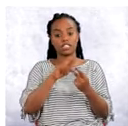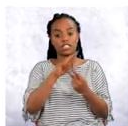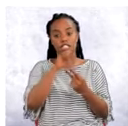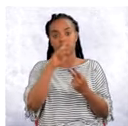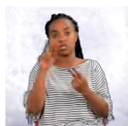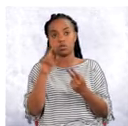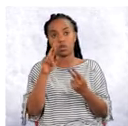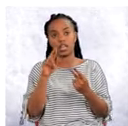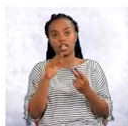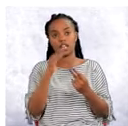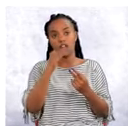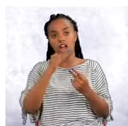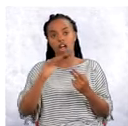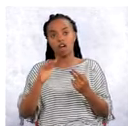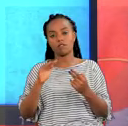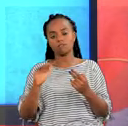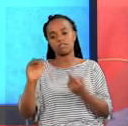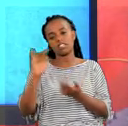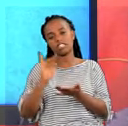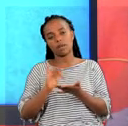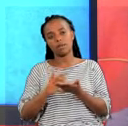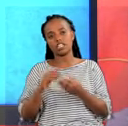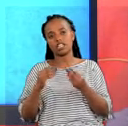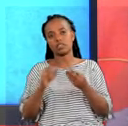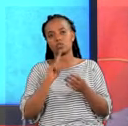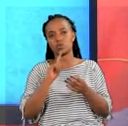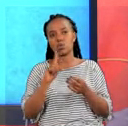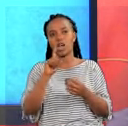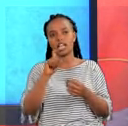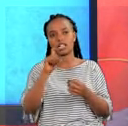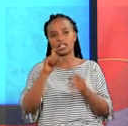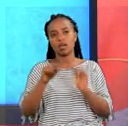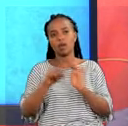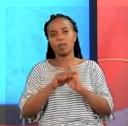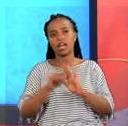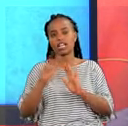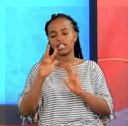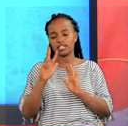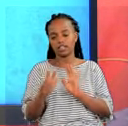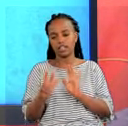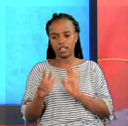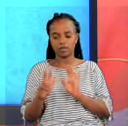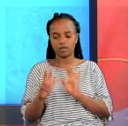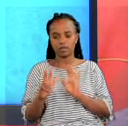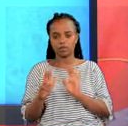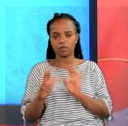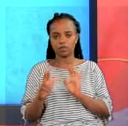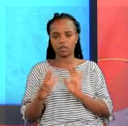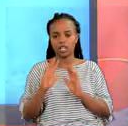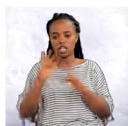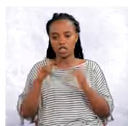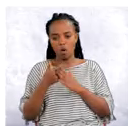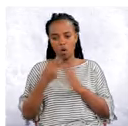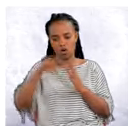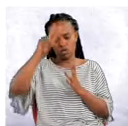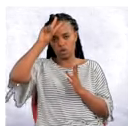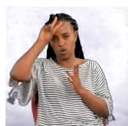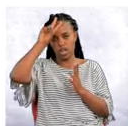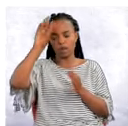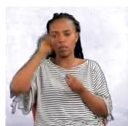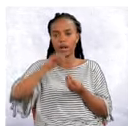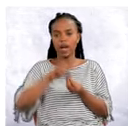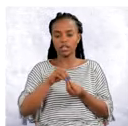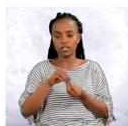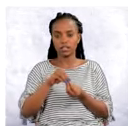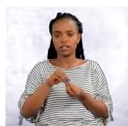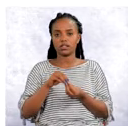of the midterm square gives you this one, so this becomes x minus 3, the whole squared,